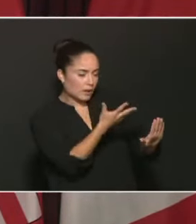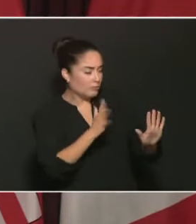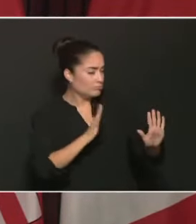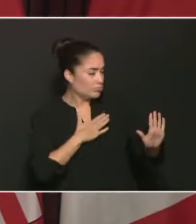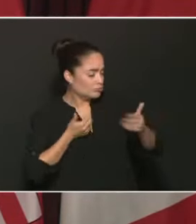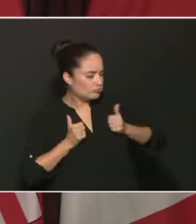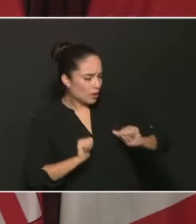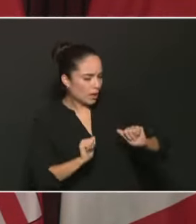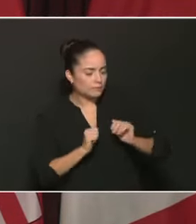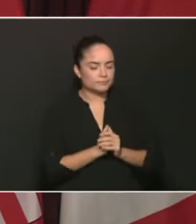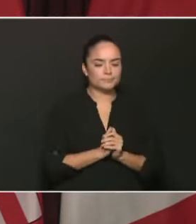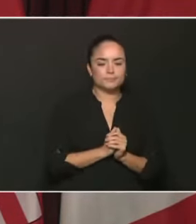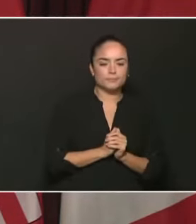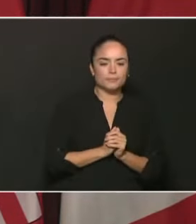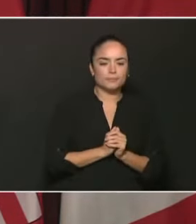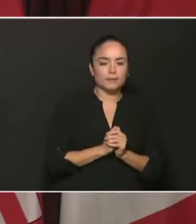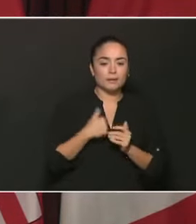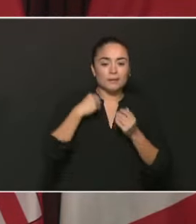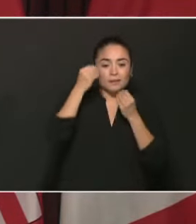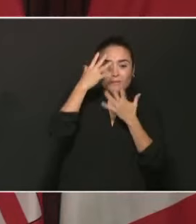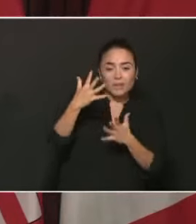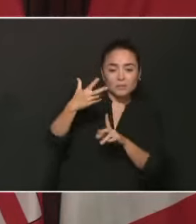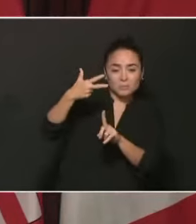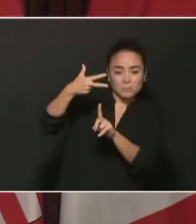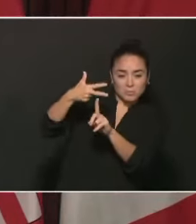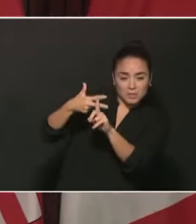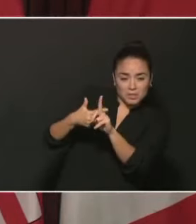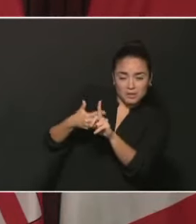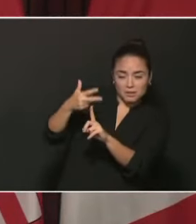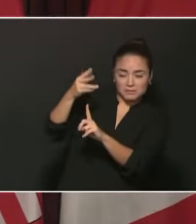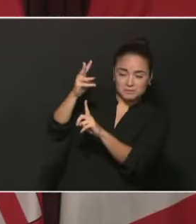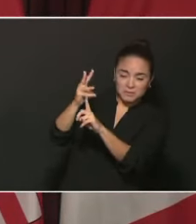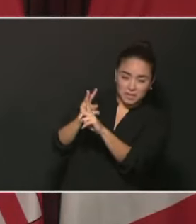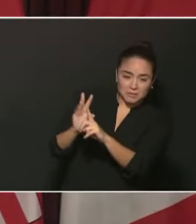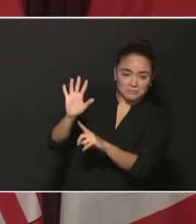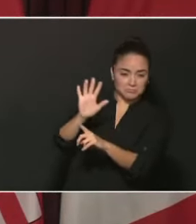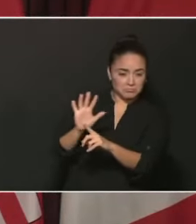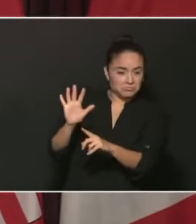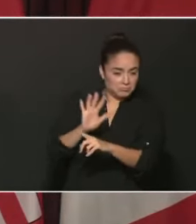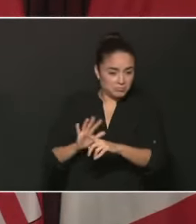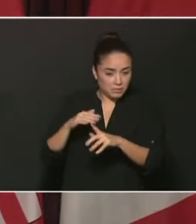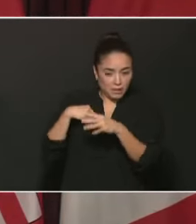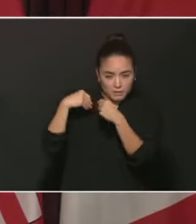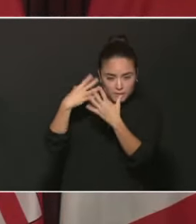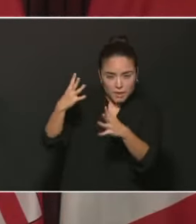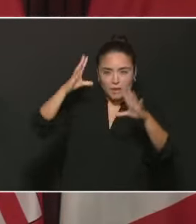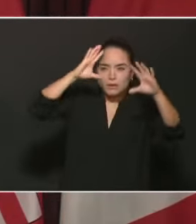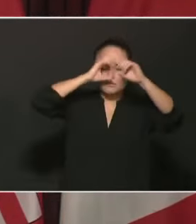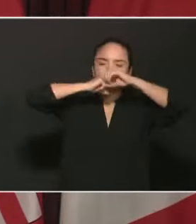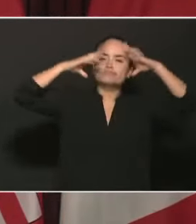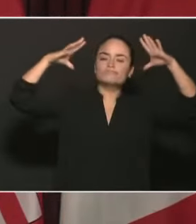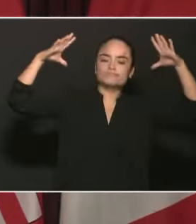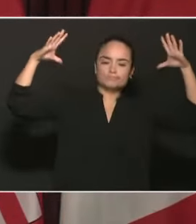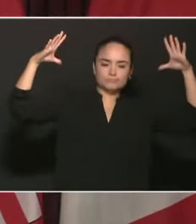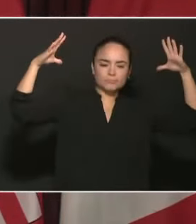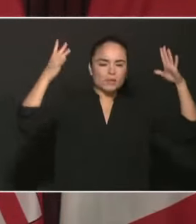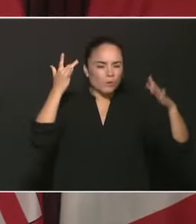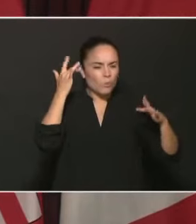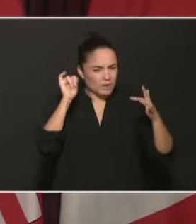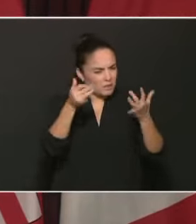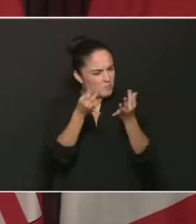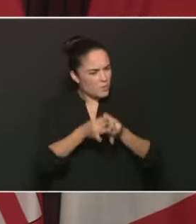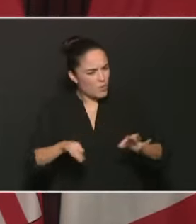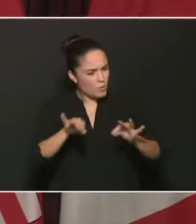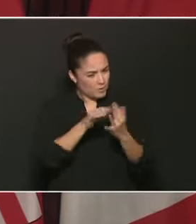over the next 3 to 6 months for transparency's sake, for accountability's clarity sake of when currently